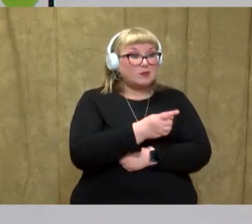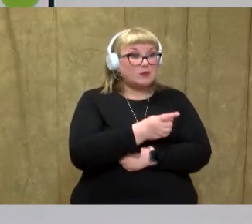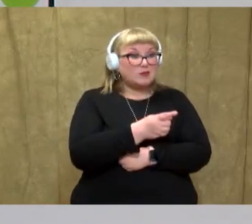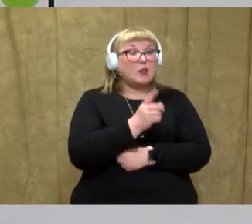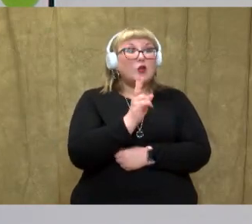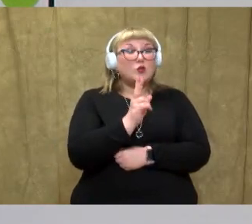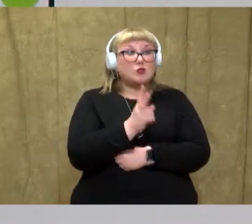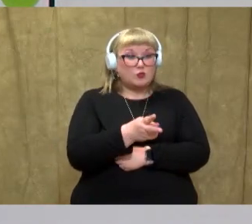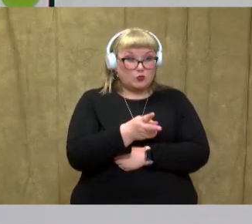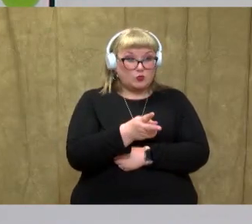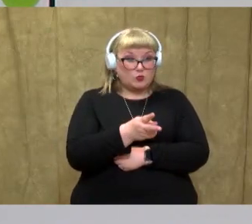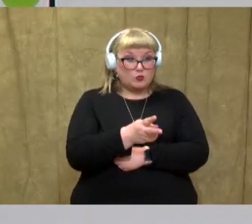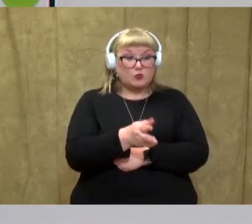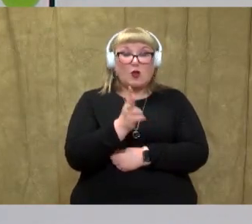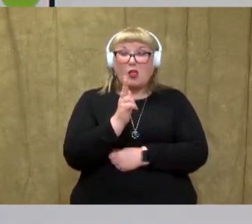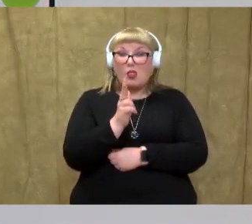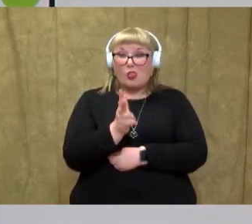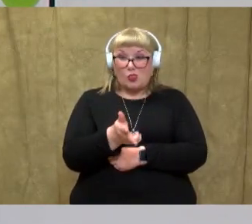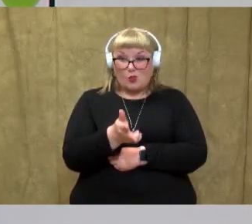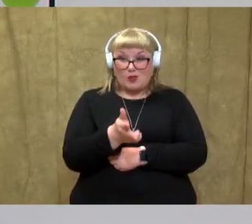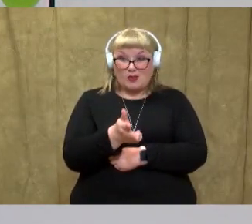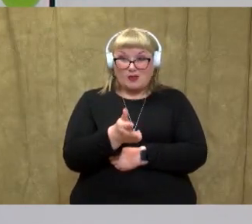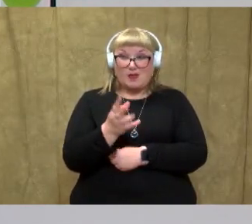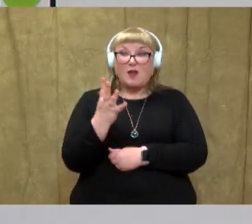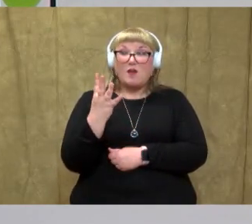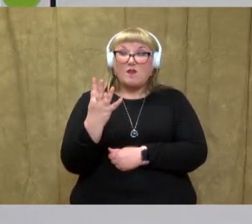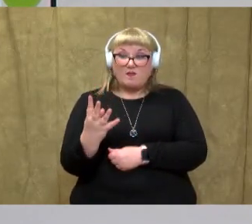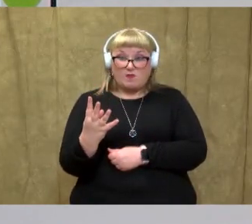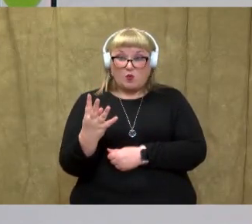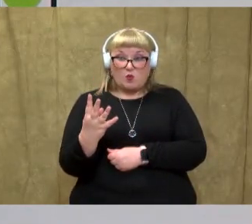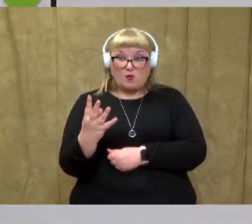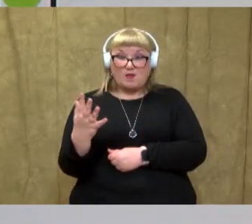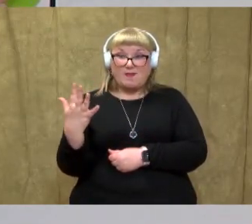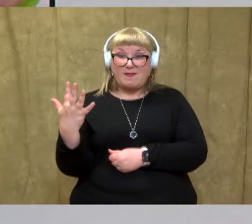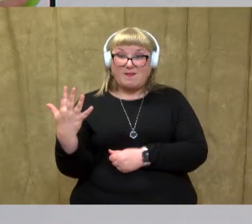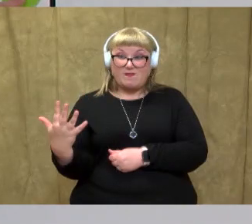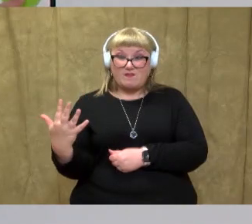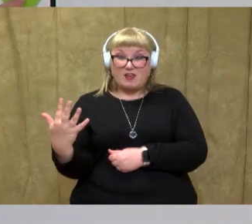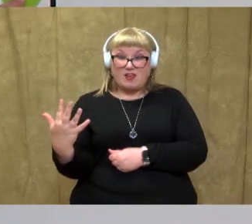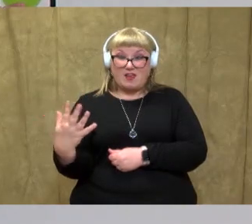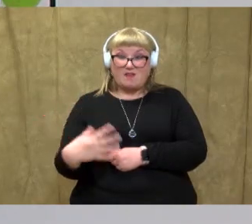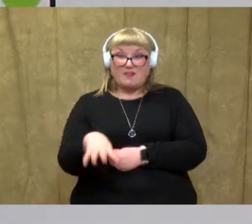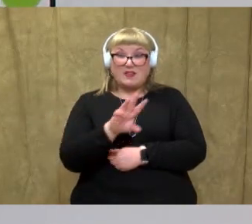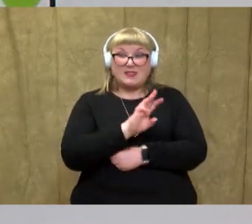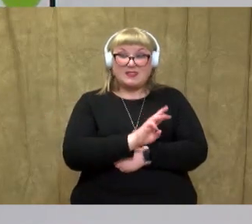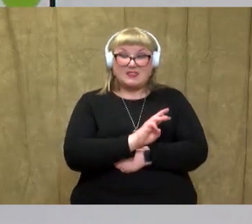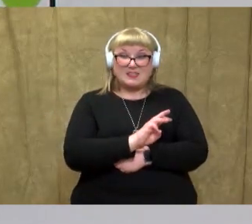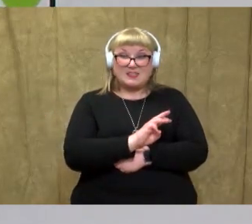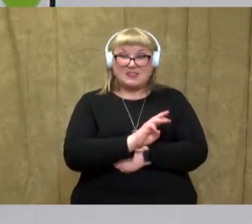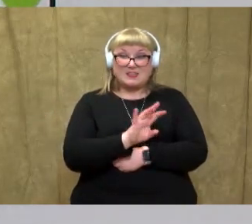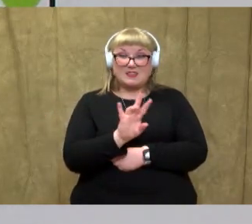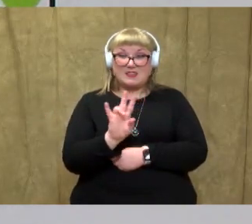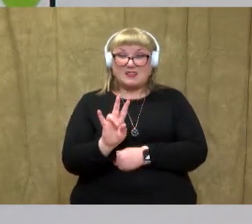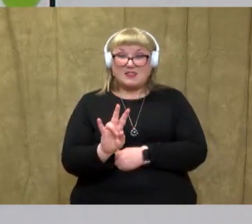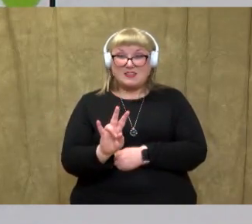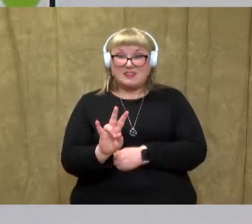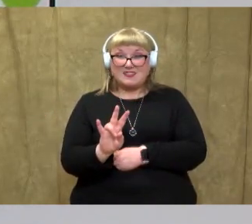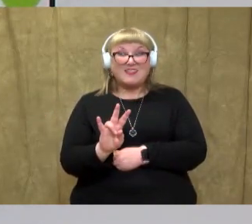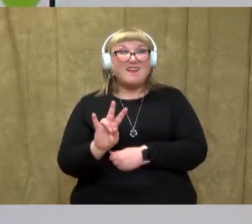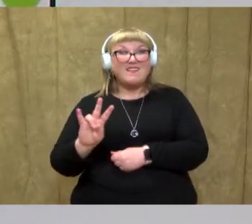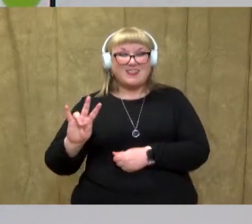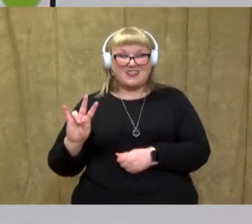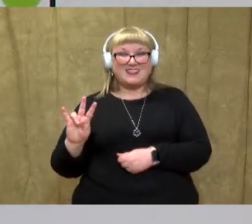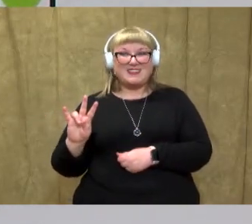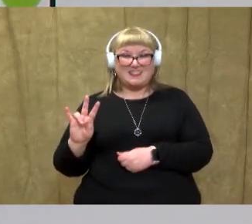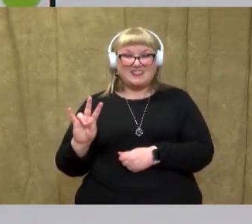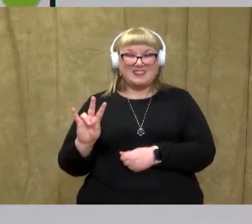1, 2, 3, 4, 5, 6,